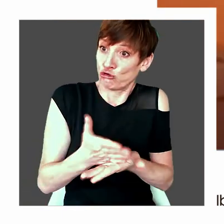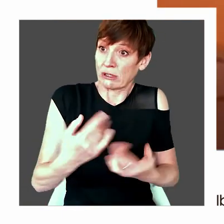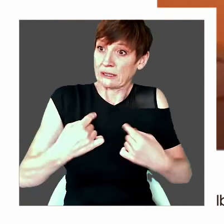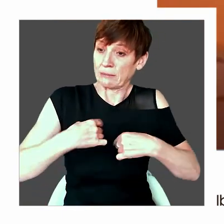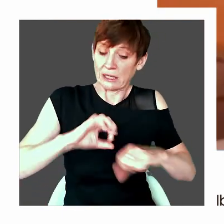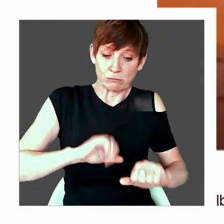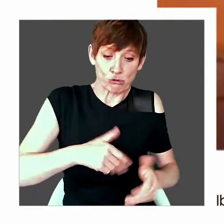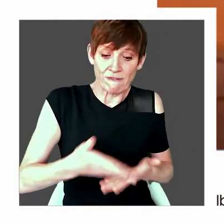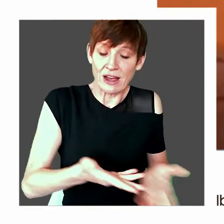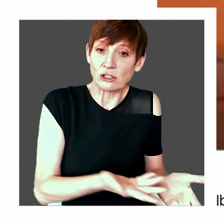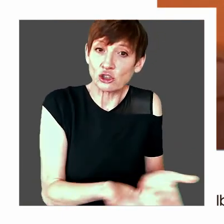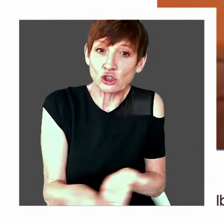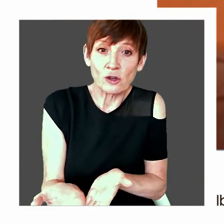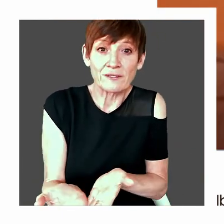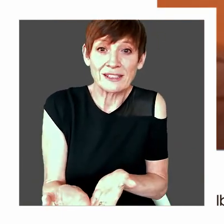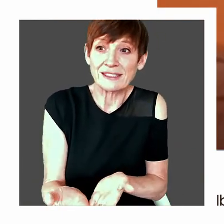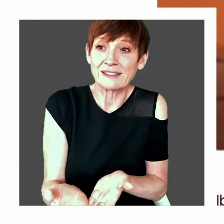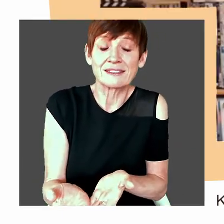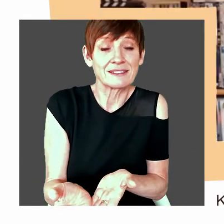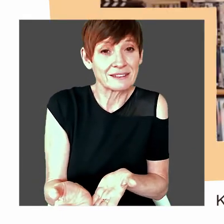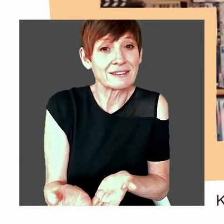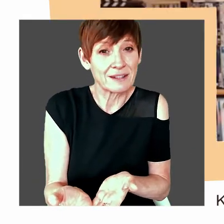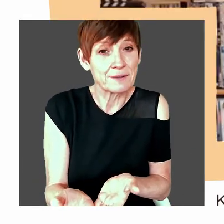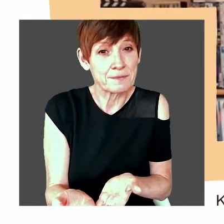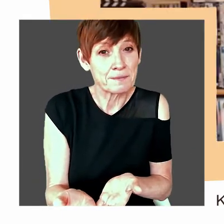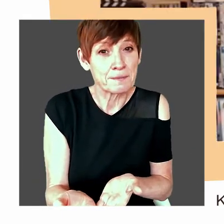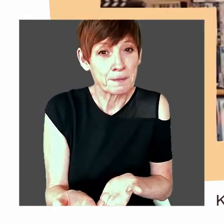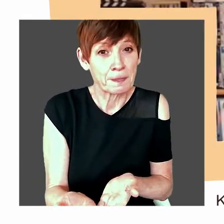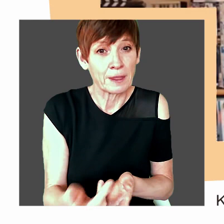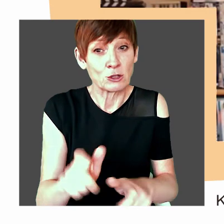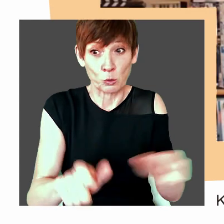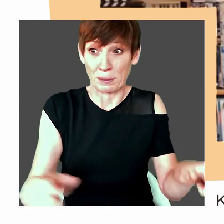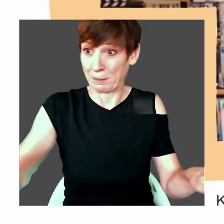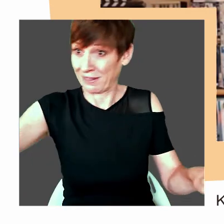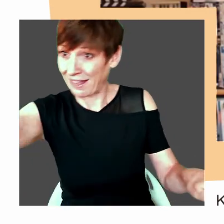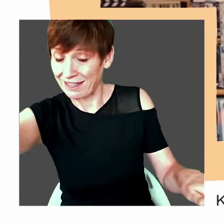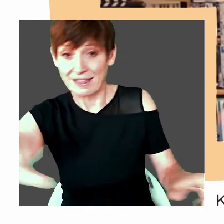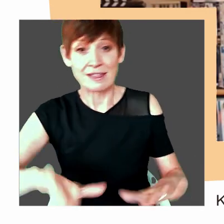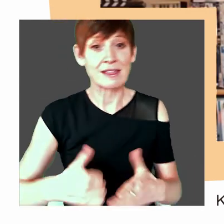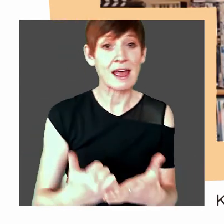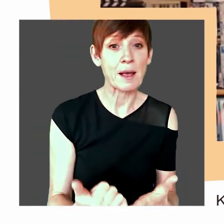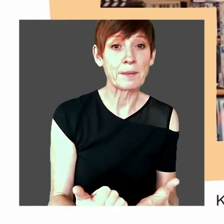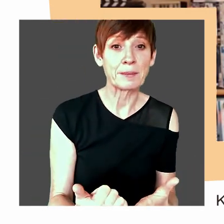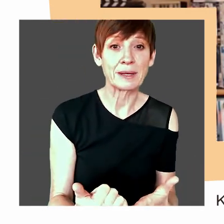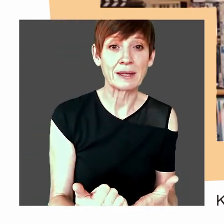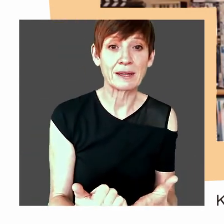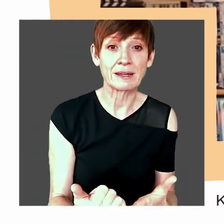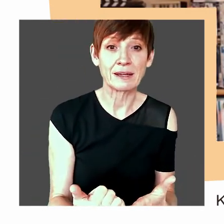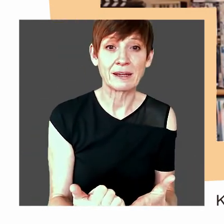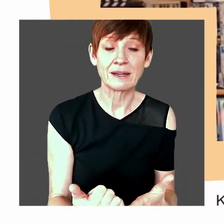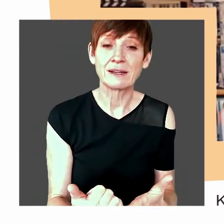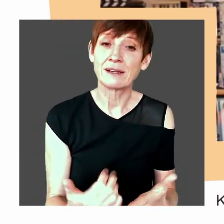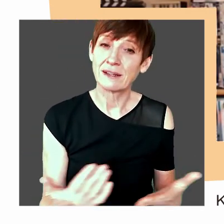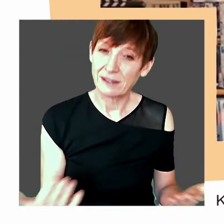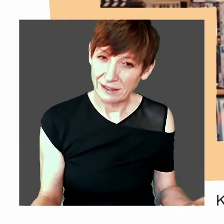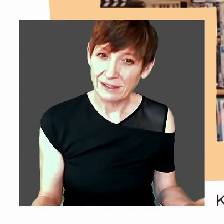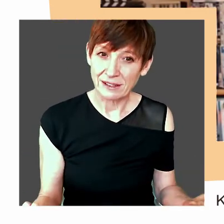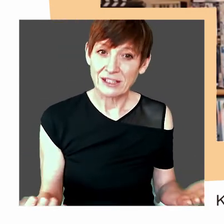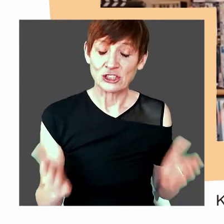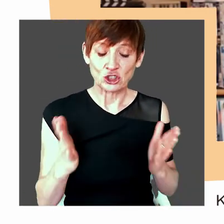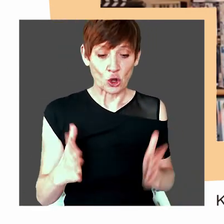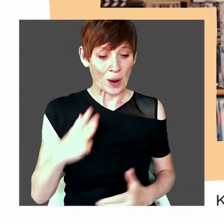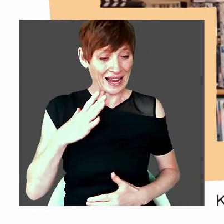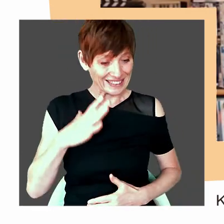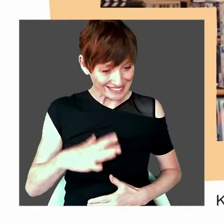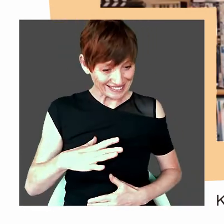to people who they're helping. So all the jobs I had to take not only had to be my livelihood, but also needed to develop